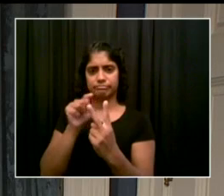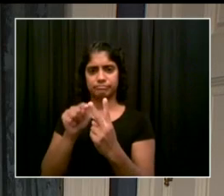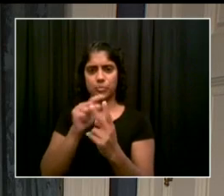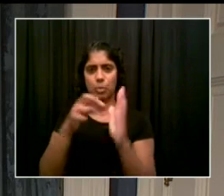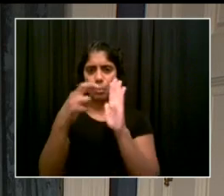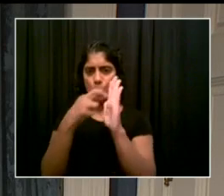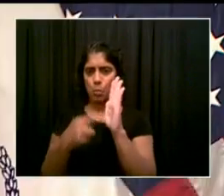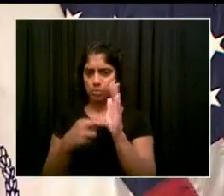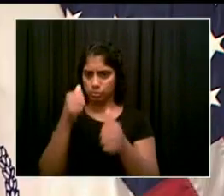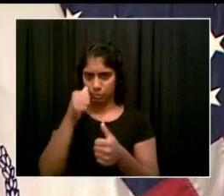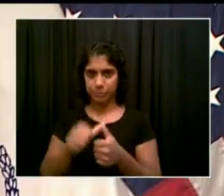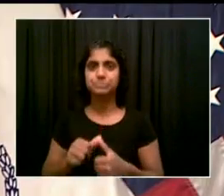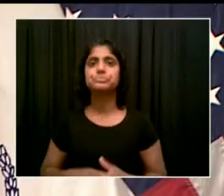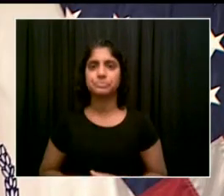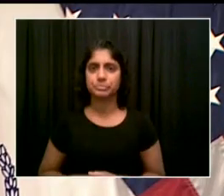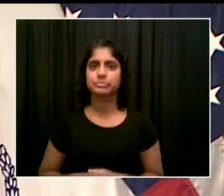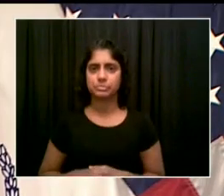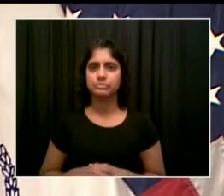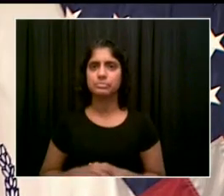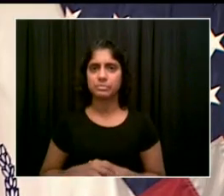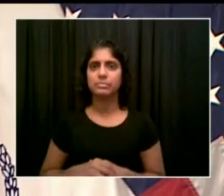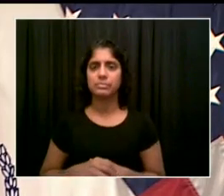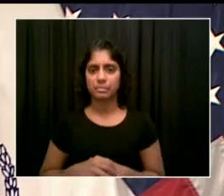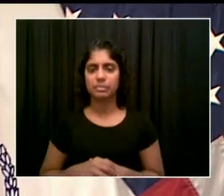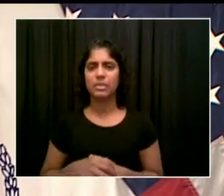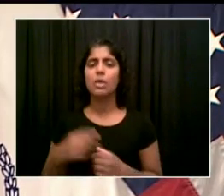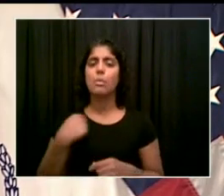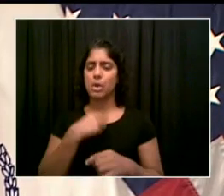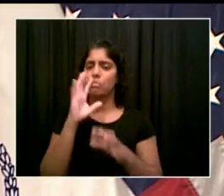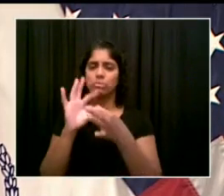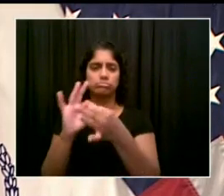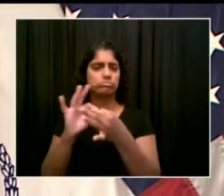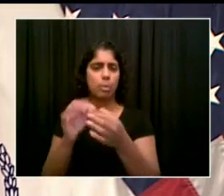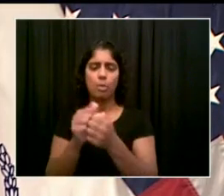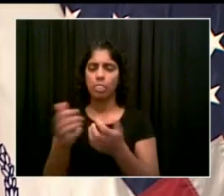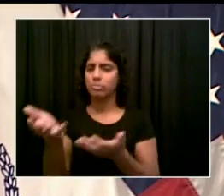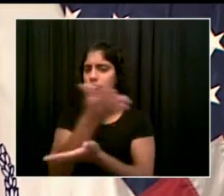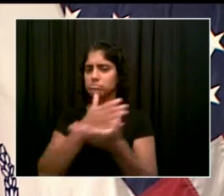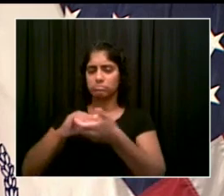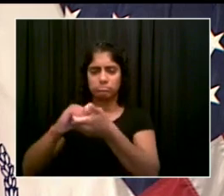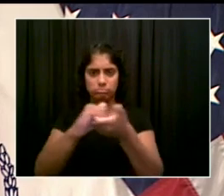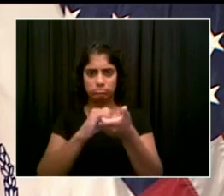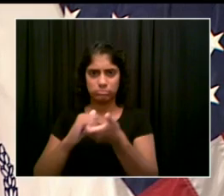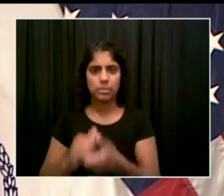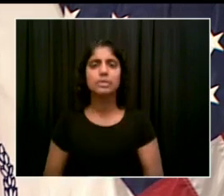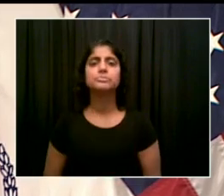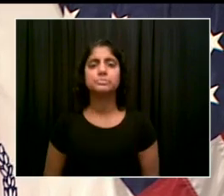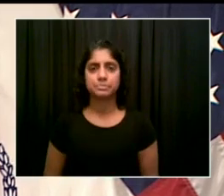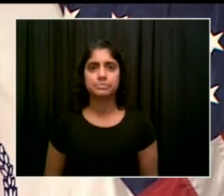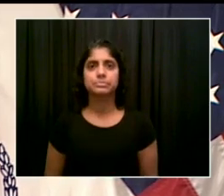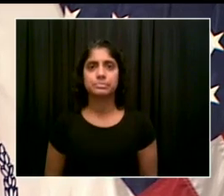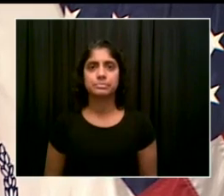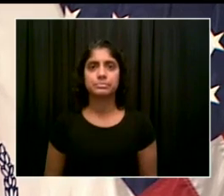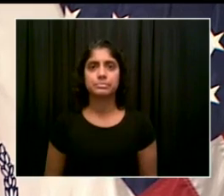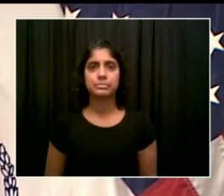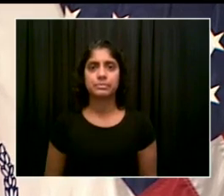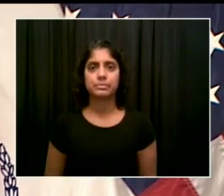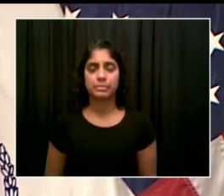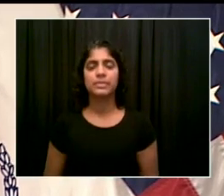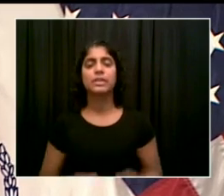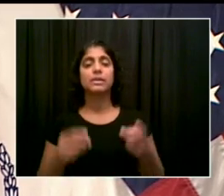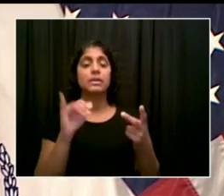I guess my second question, and apologies if this was covered before I was able to join. Do you have any sense of